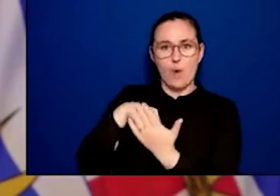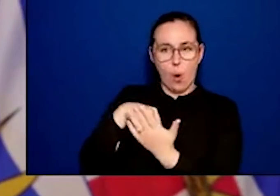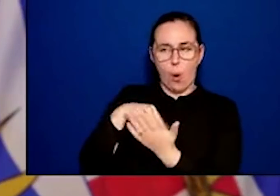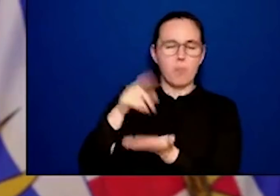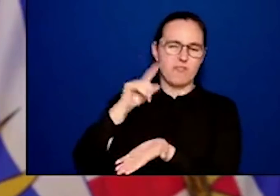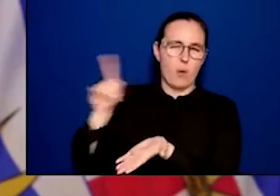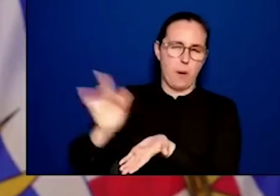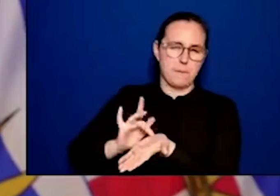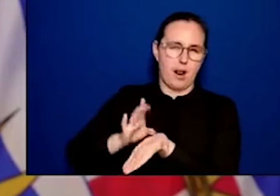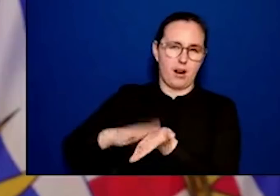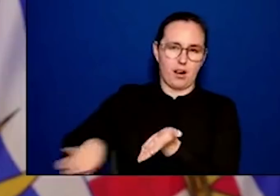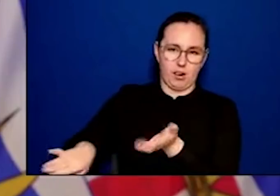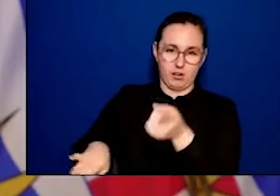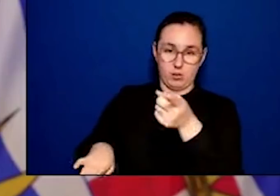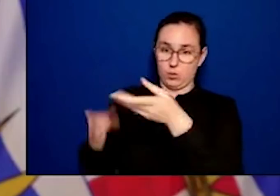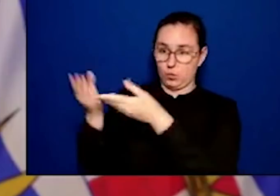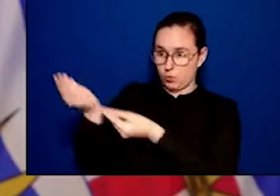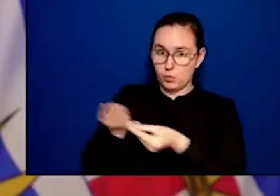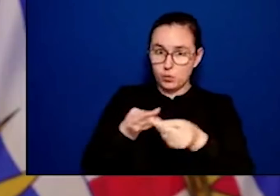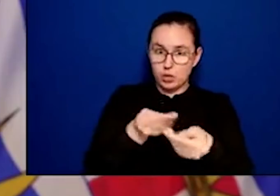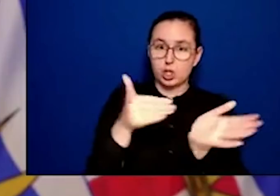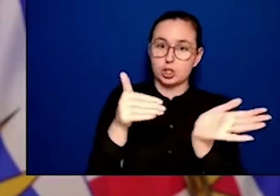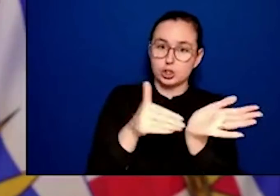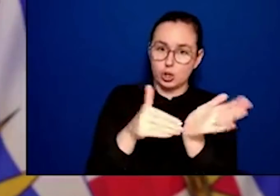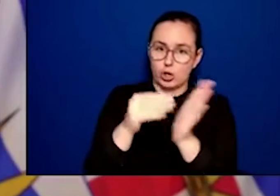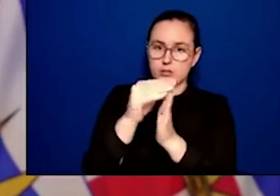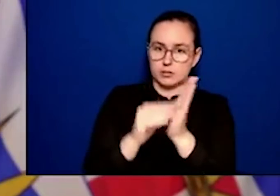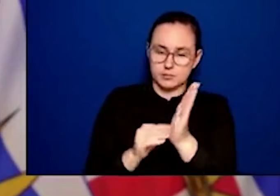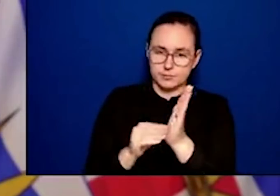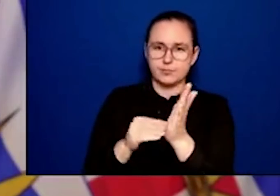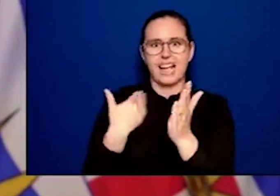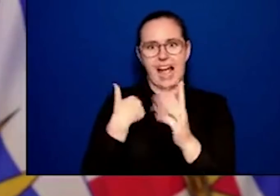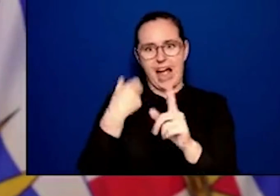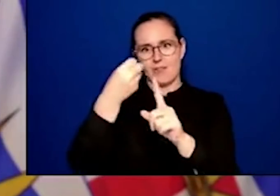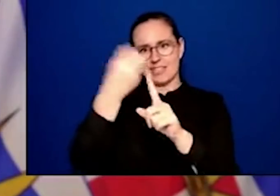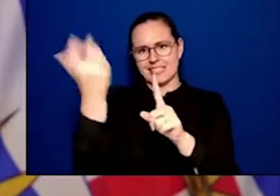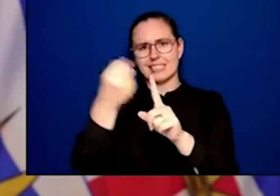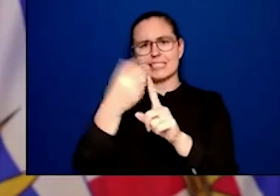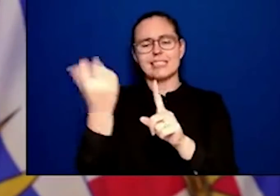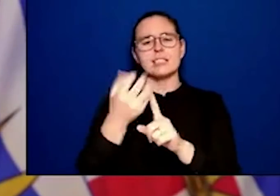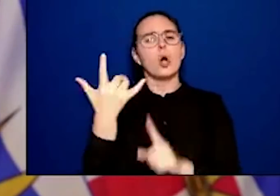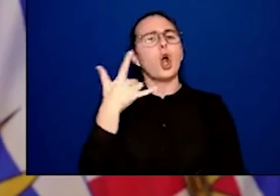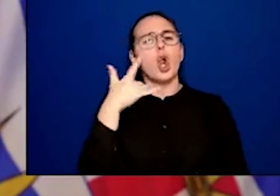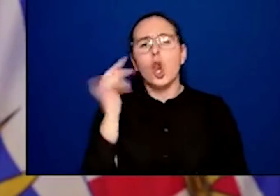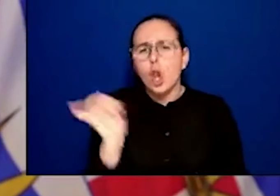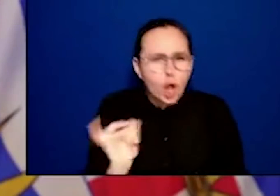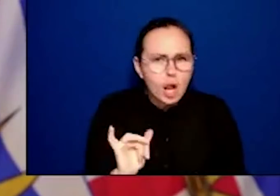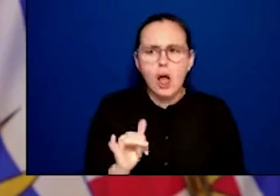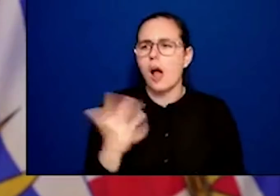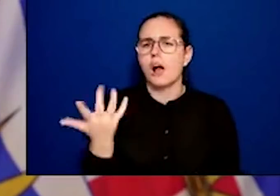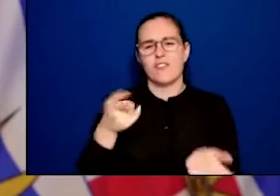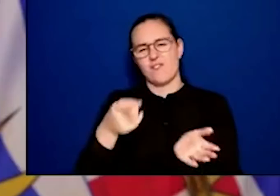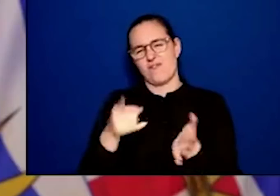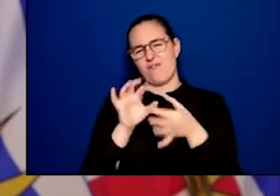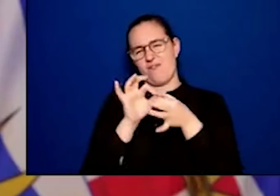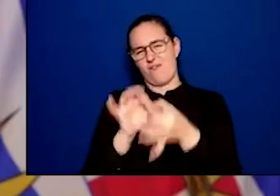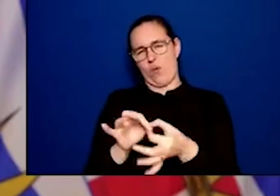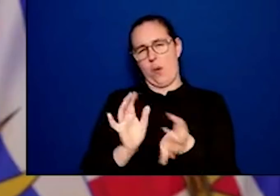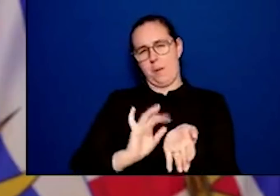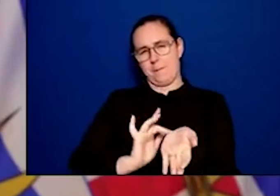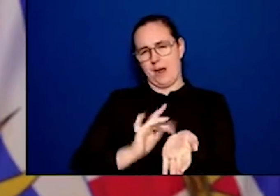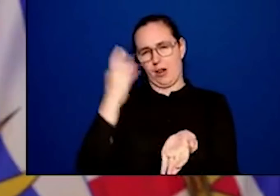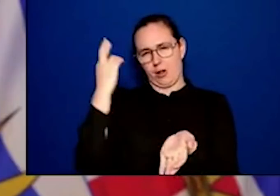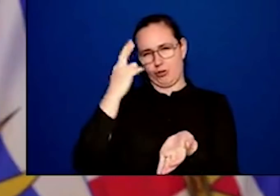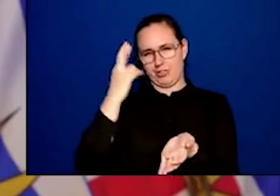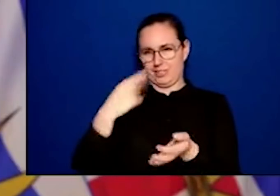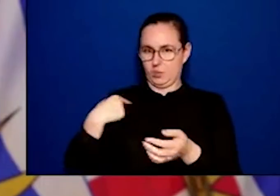province about what constitutes a valid medical exemption, and we've been working very closely with immunologists and allergists and our